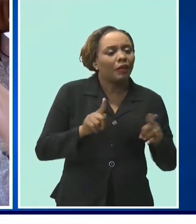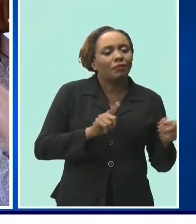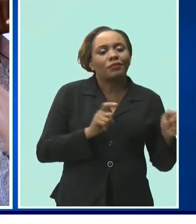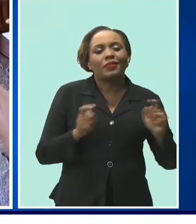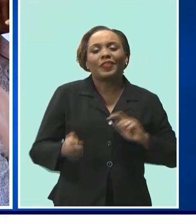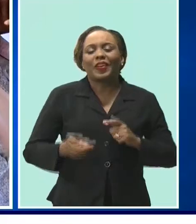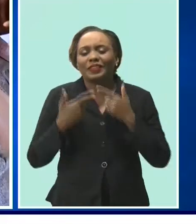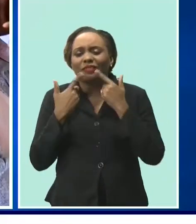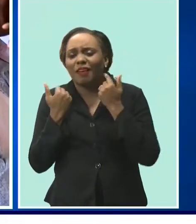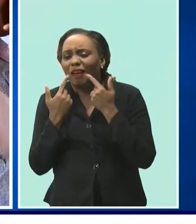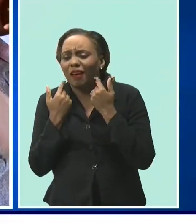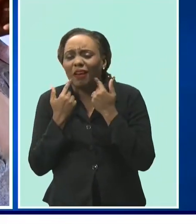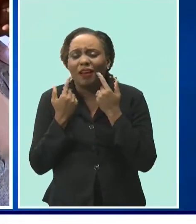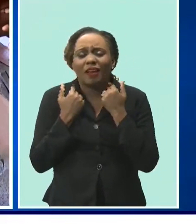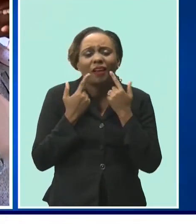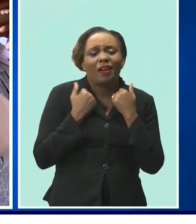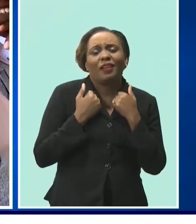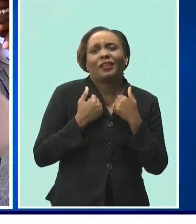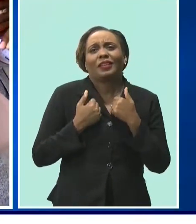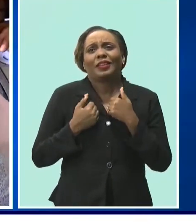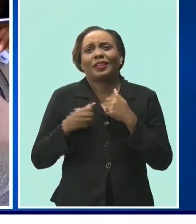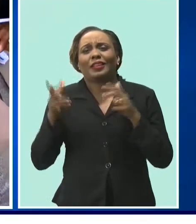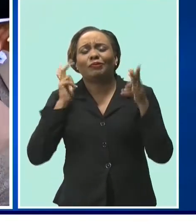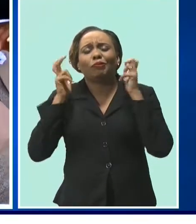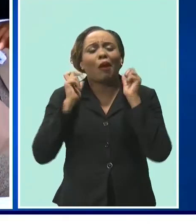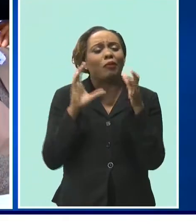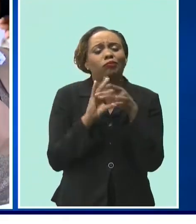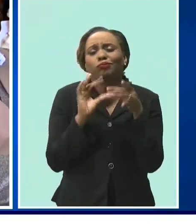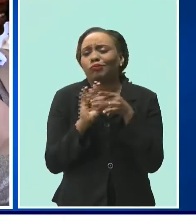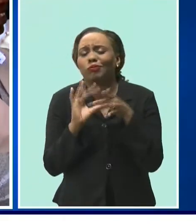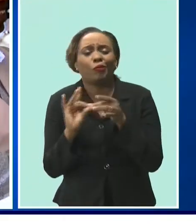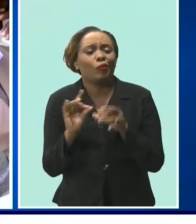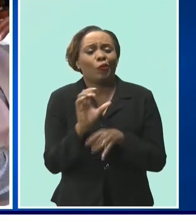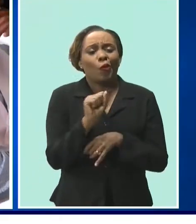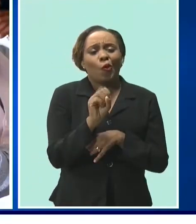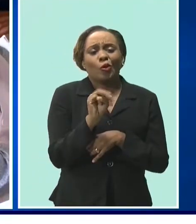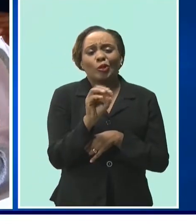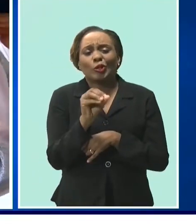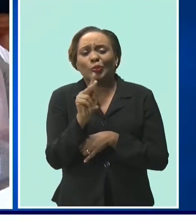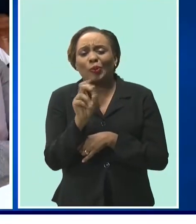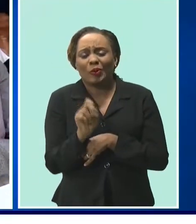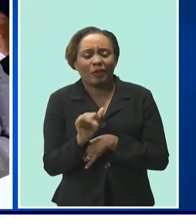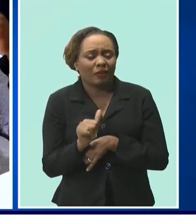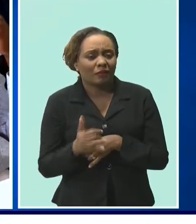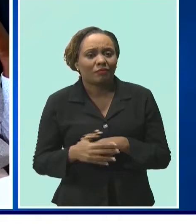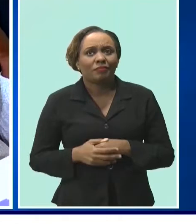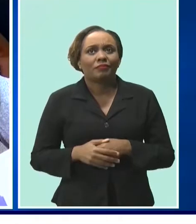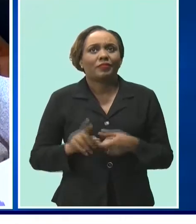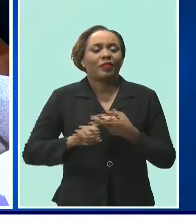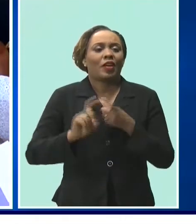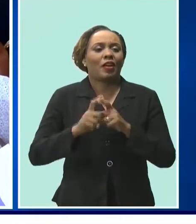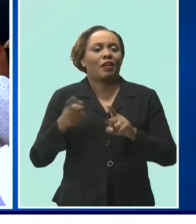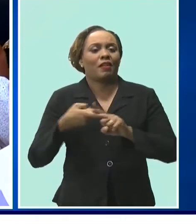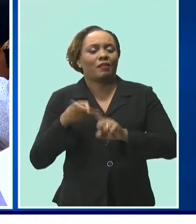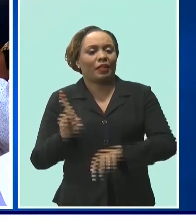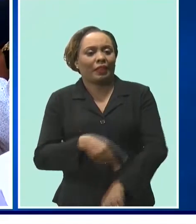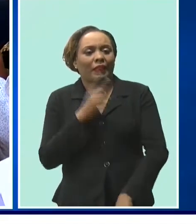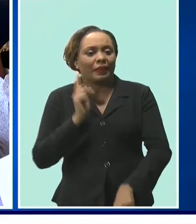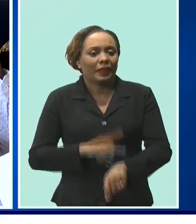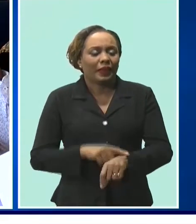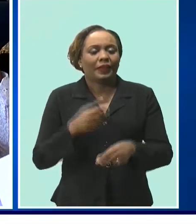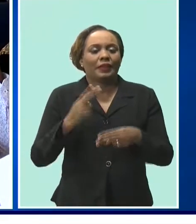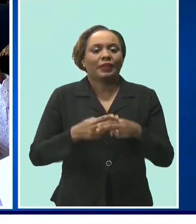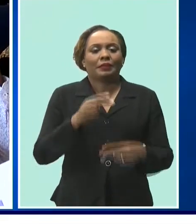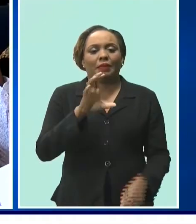visibly in stitches during the tributes, recalling Smokey's sense of humor and wit. Longtime friend Colin Spencer's